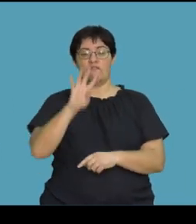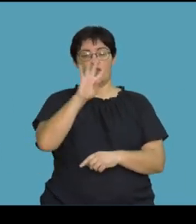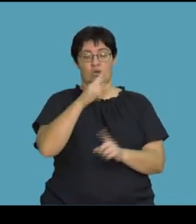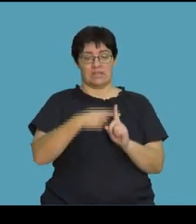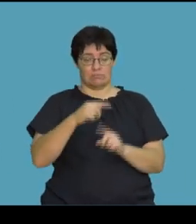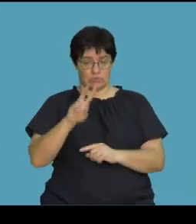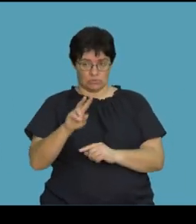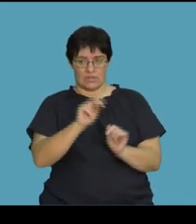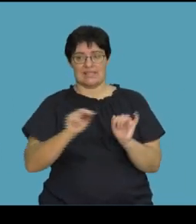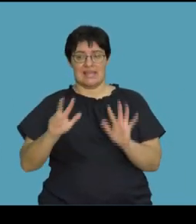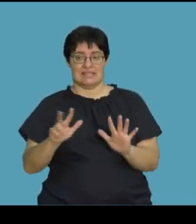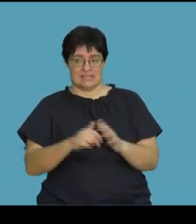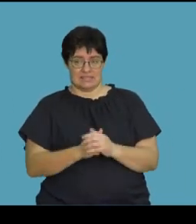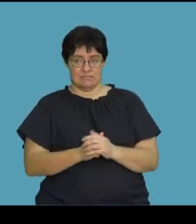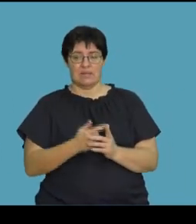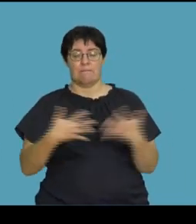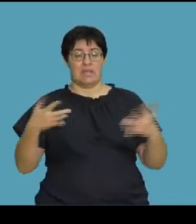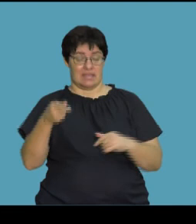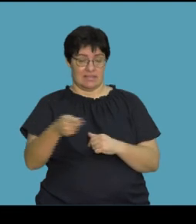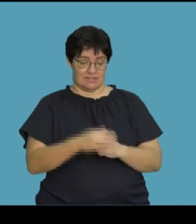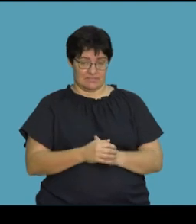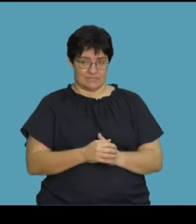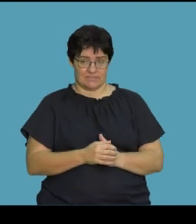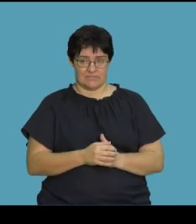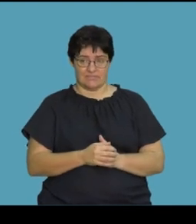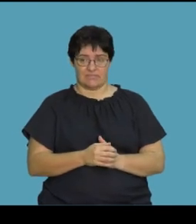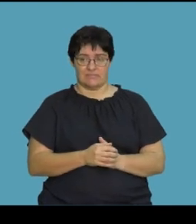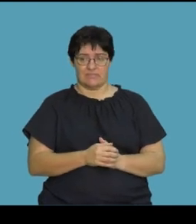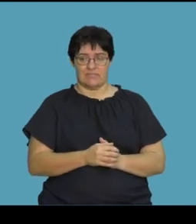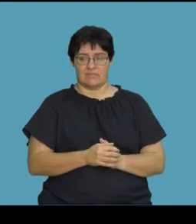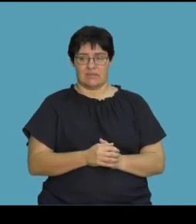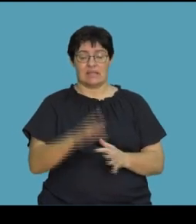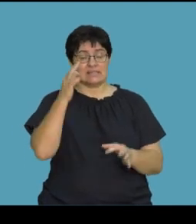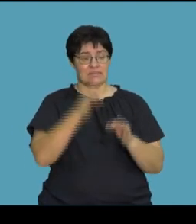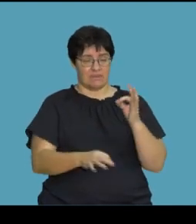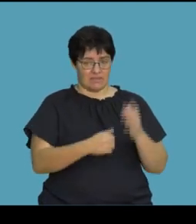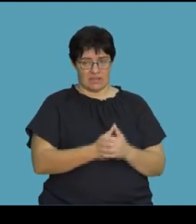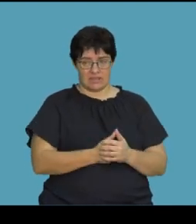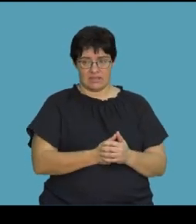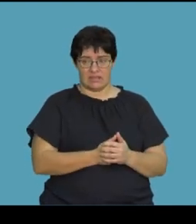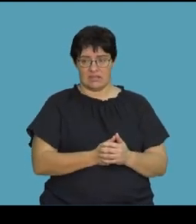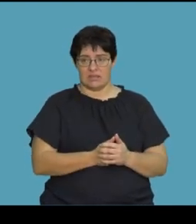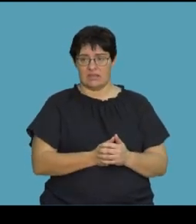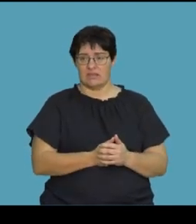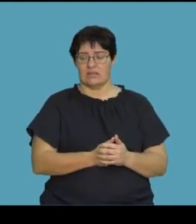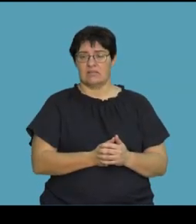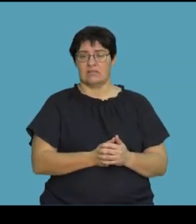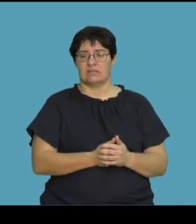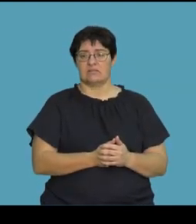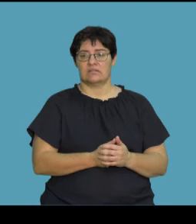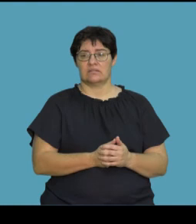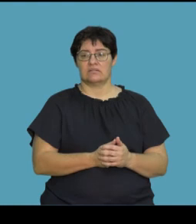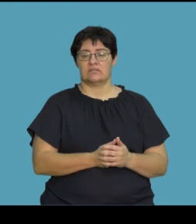4 times 2 is 8, that's the bigger factor. And then if I simplify this, I'm just going to go to the next page